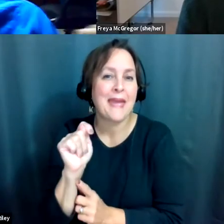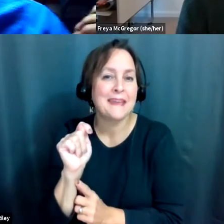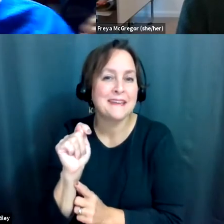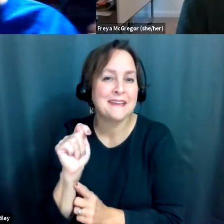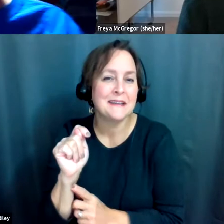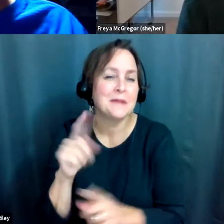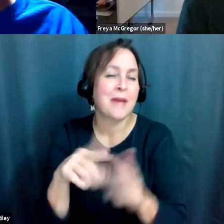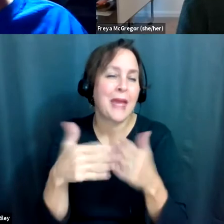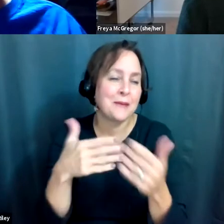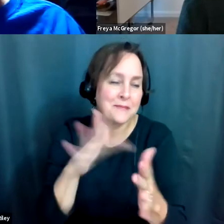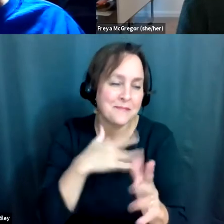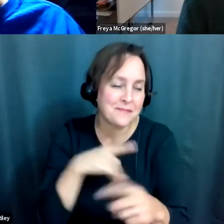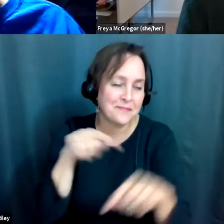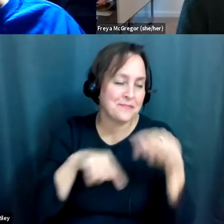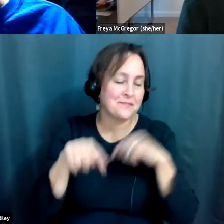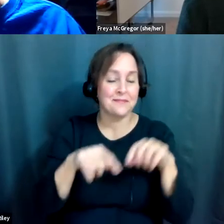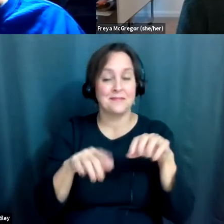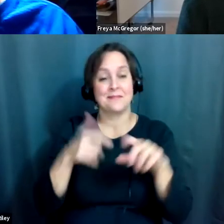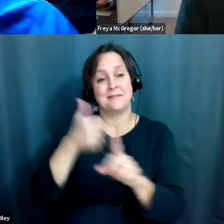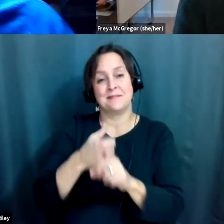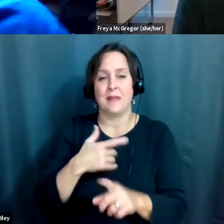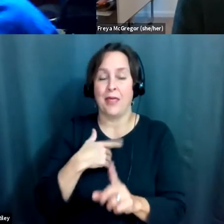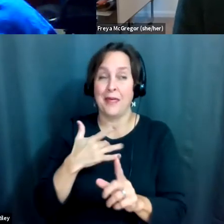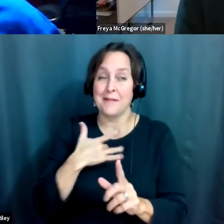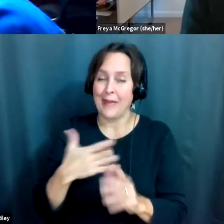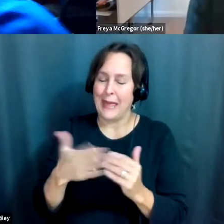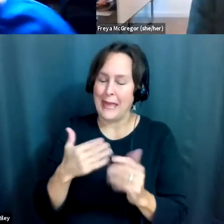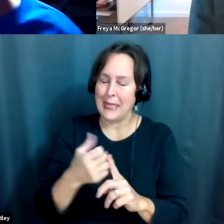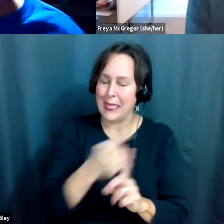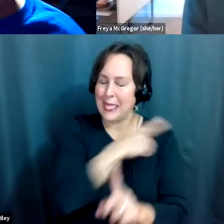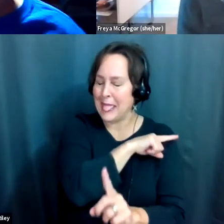I don't know if you've noticed Freya, but I can really get off on a tangent pretty easily.